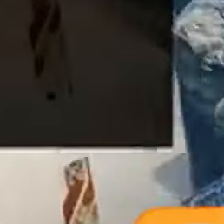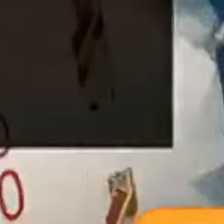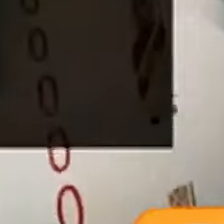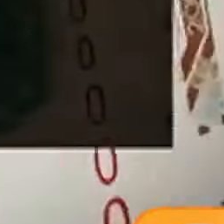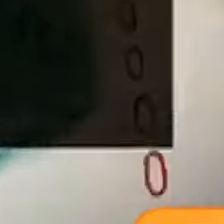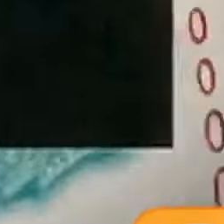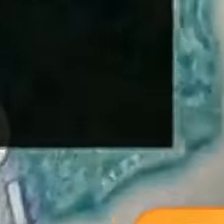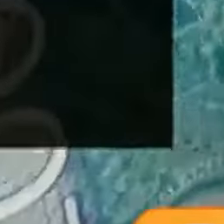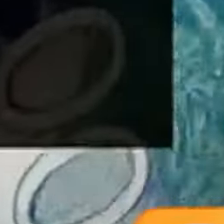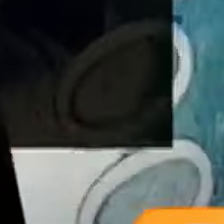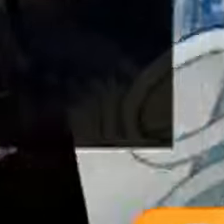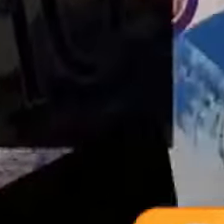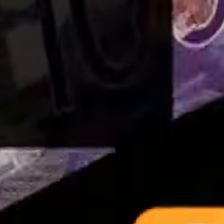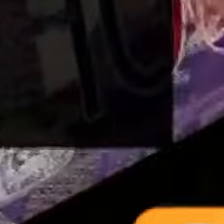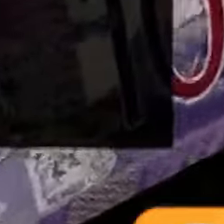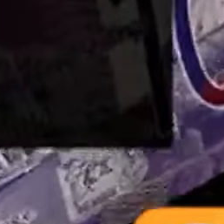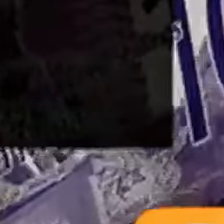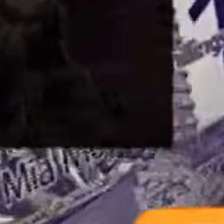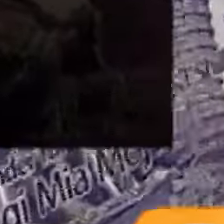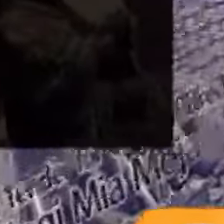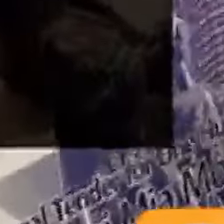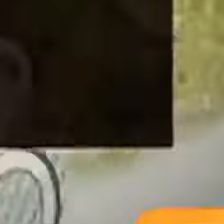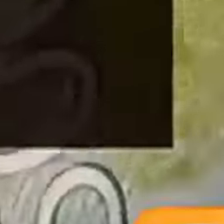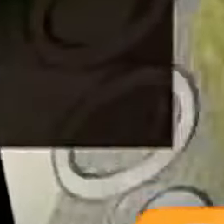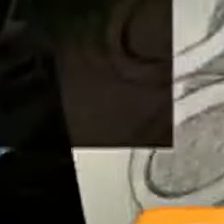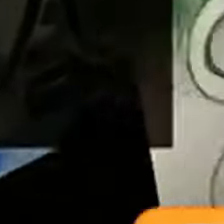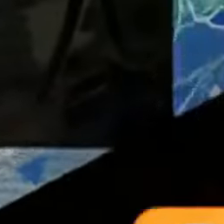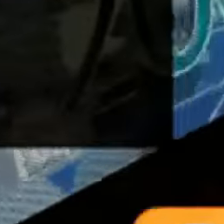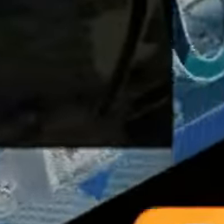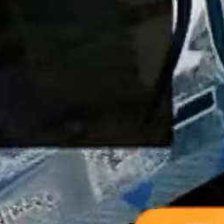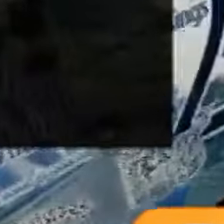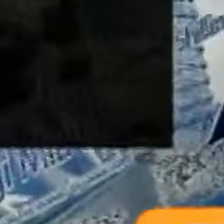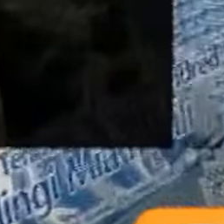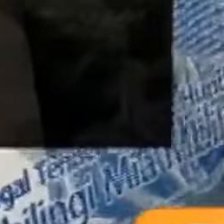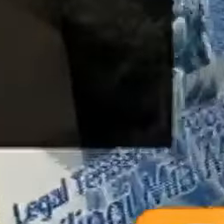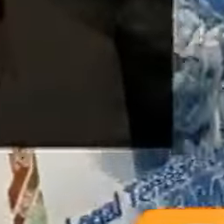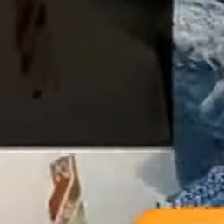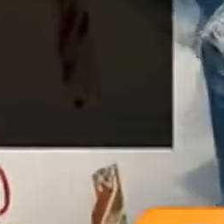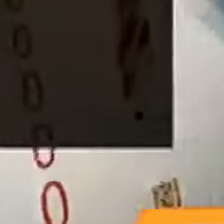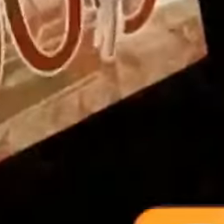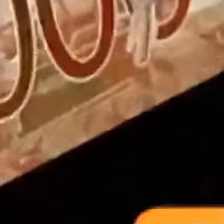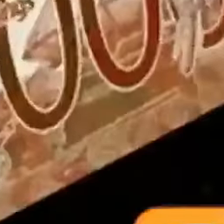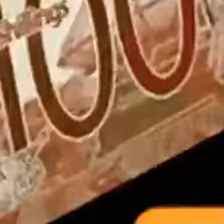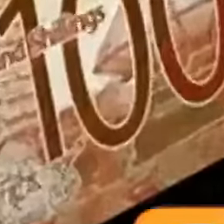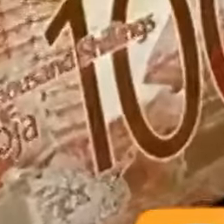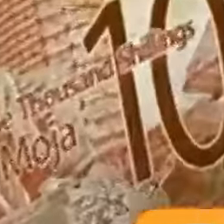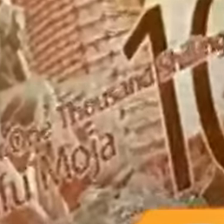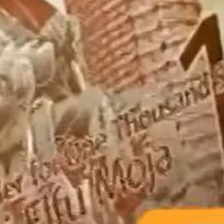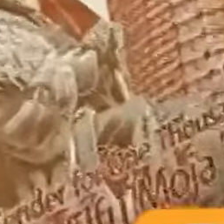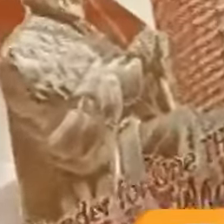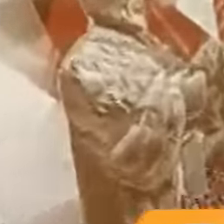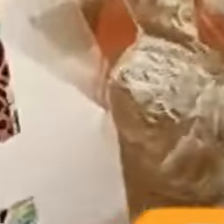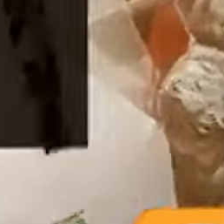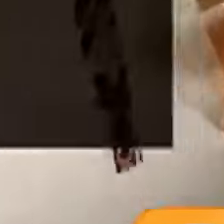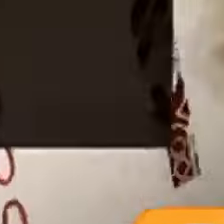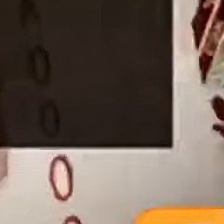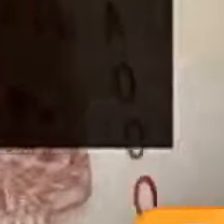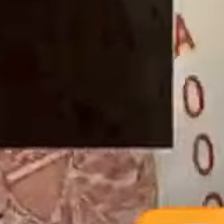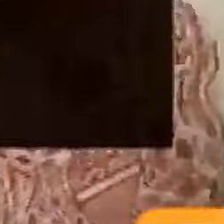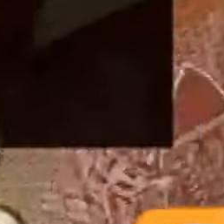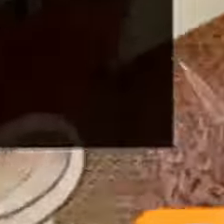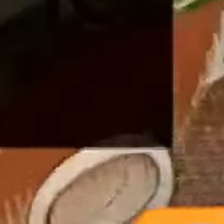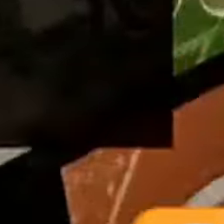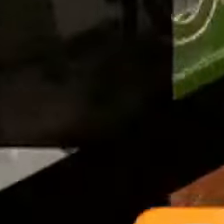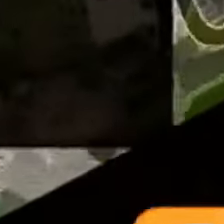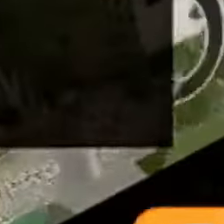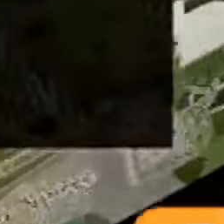a growth of 10.7% from 21.5 billion shillings. The lender further registered an increase in their